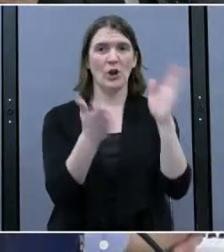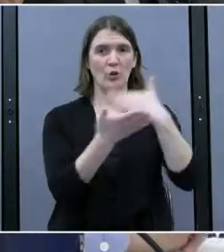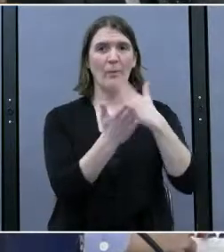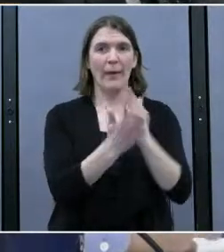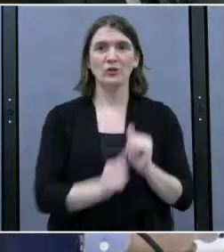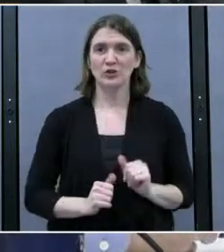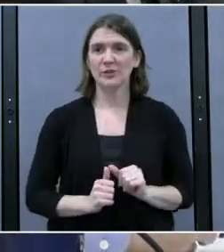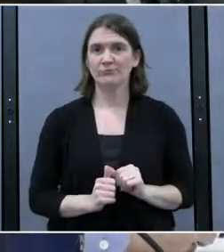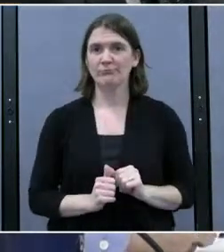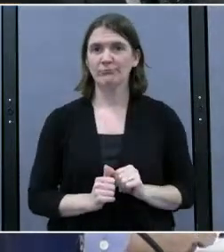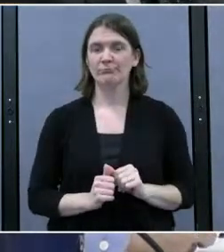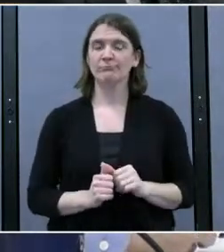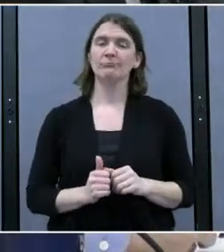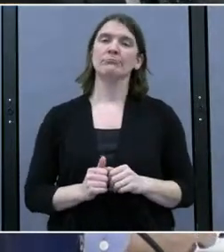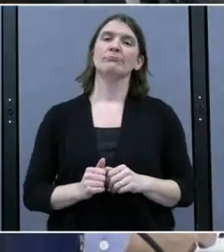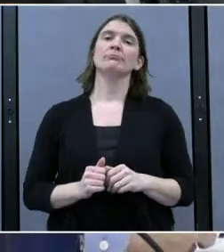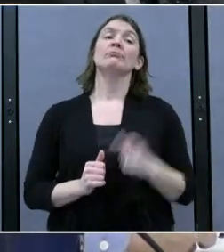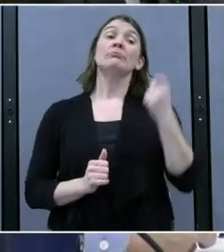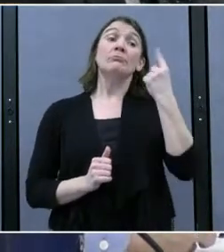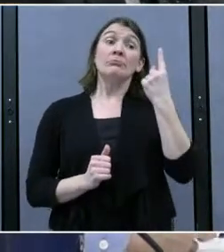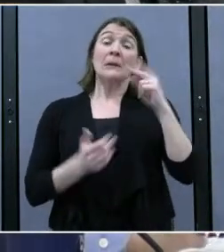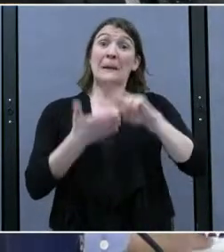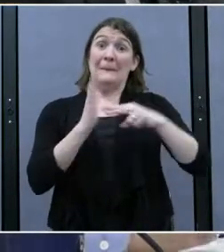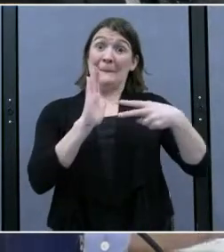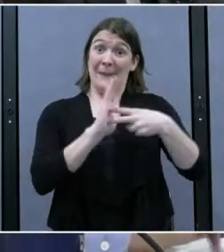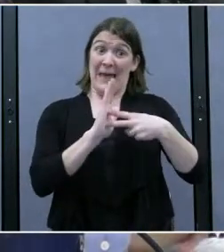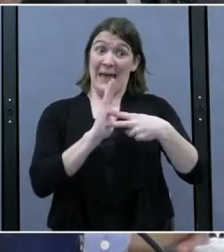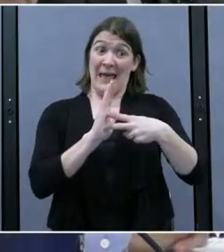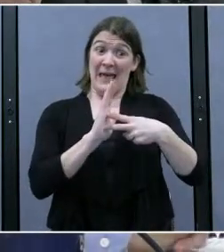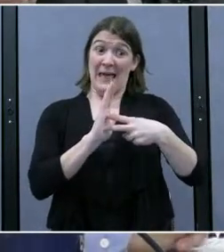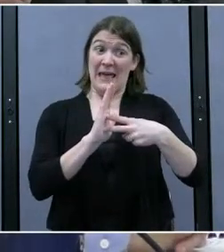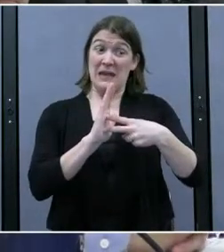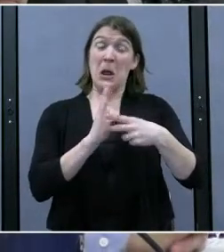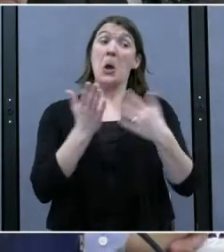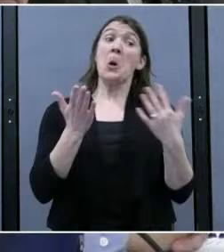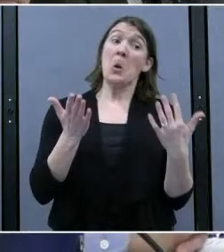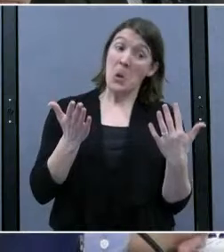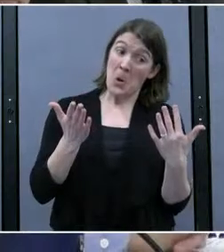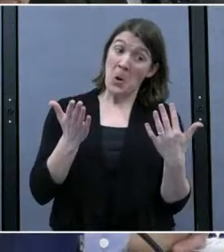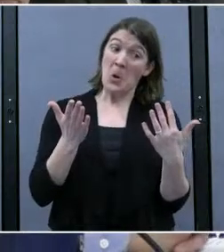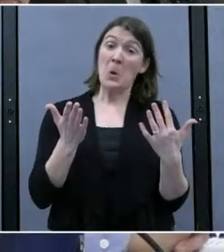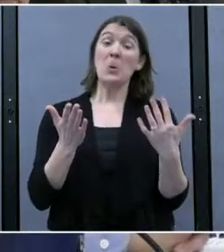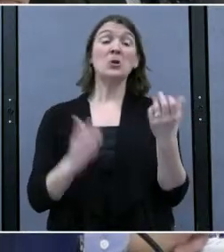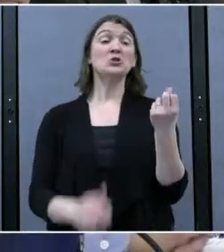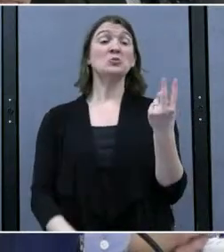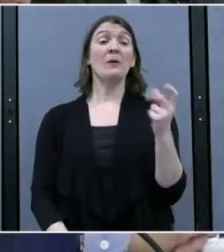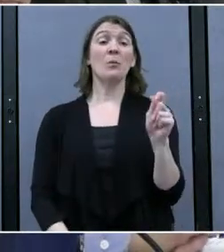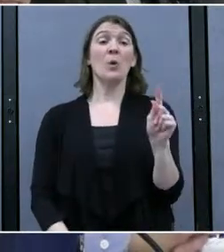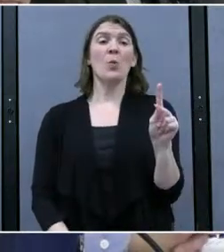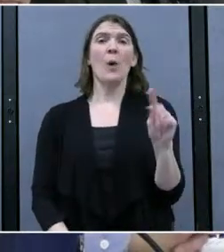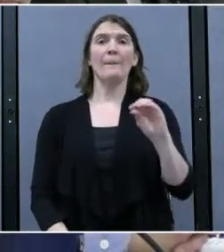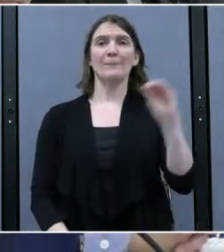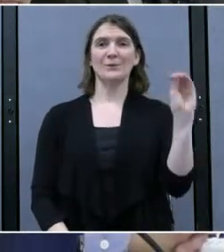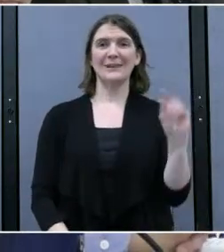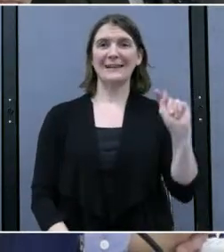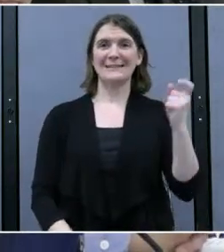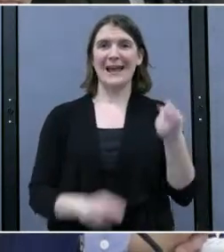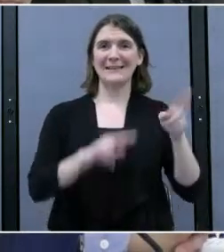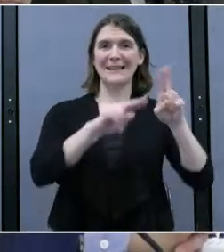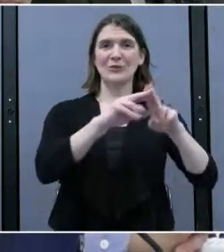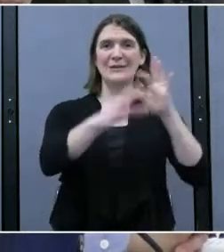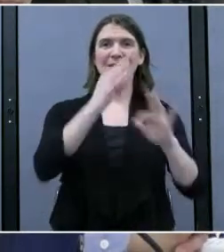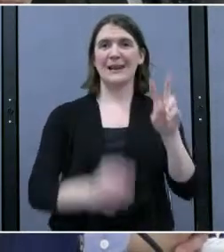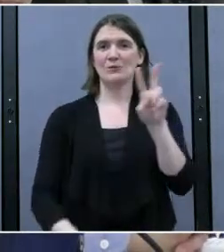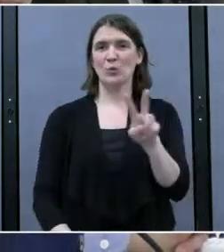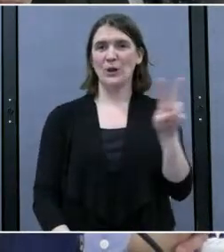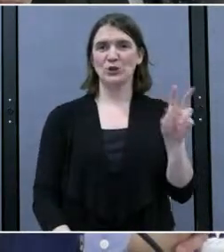budget, which meant that we were kind of looking at the 12.1% tax increase